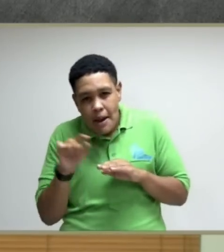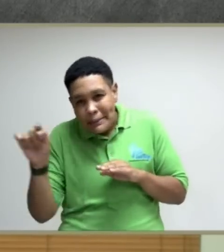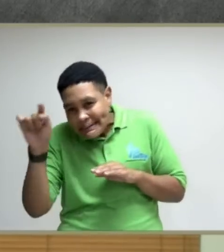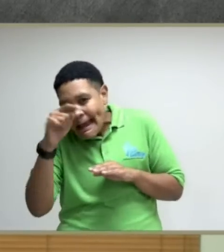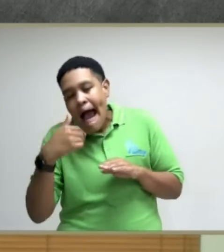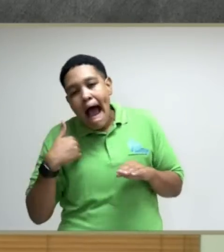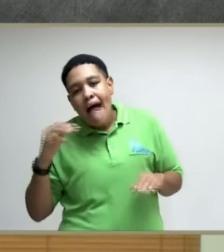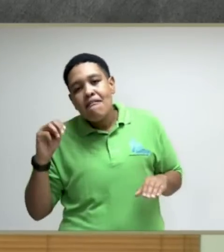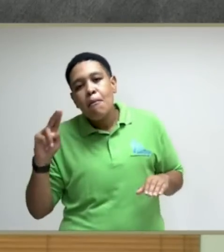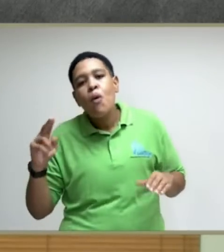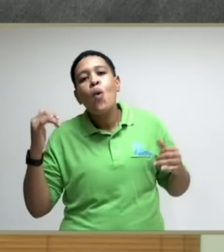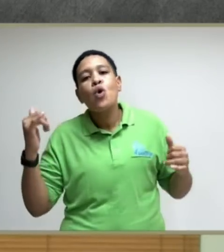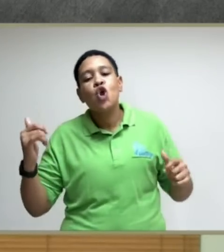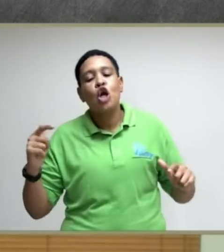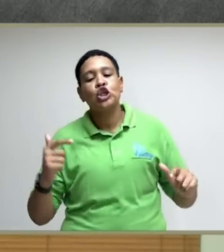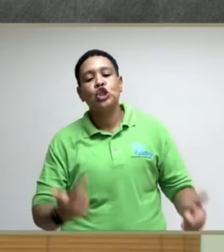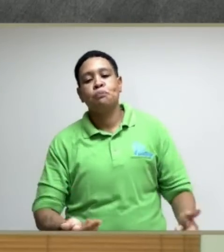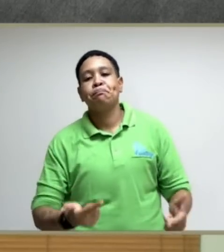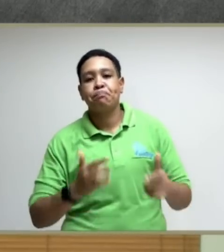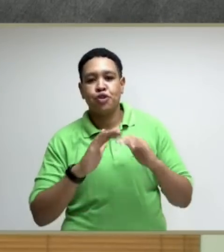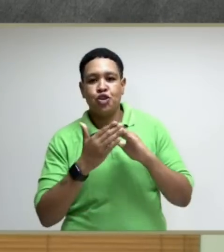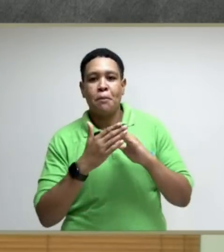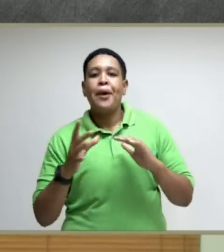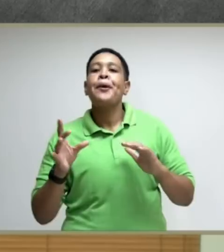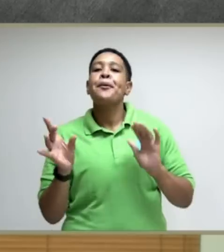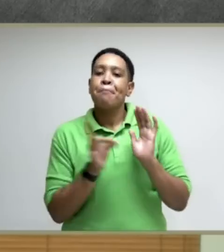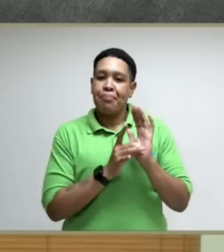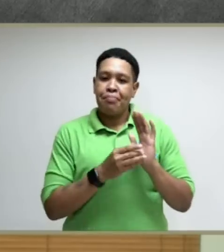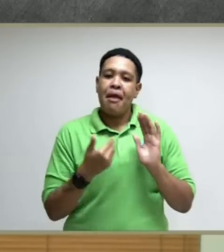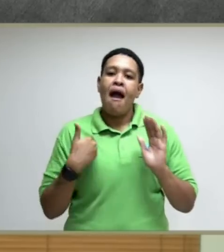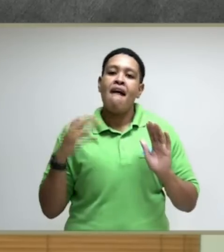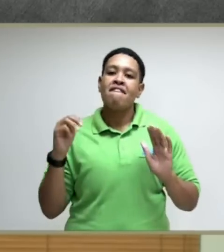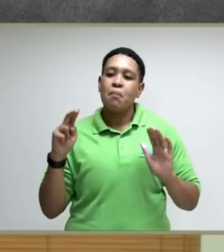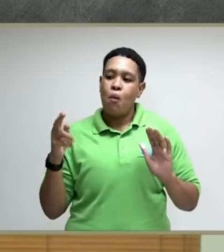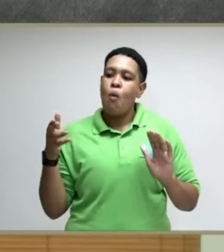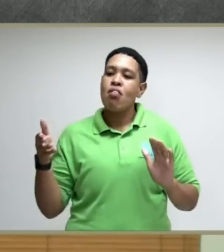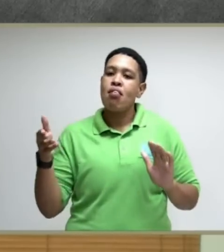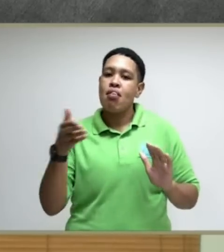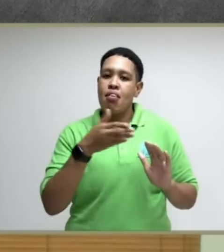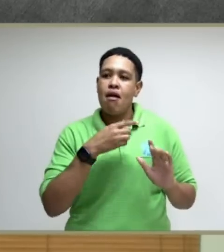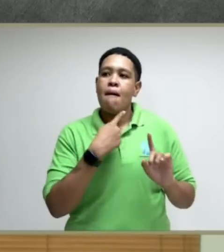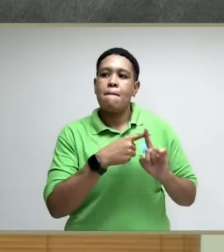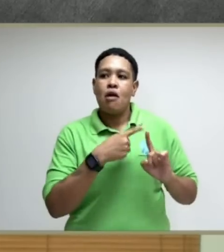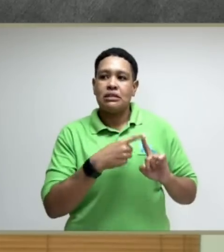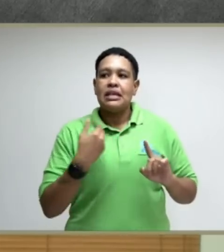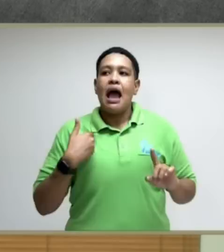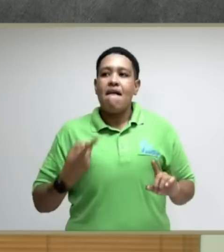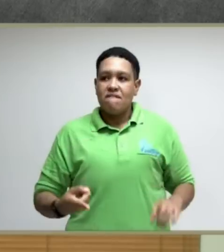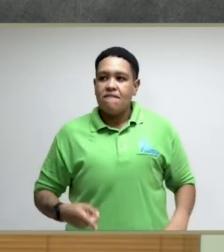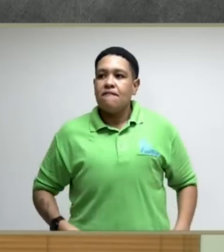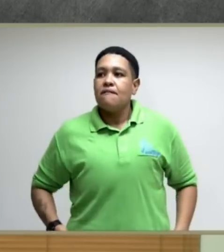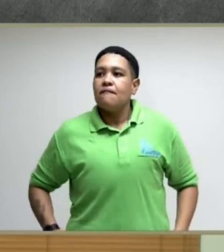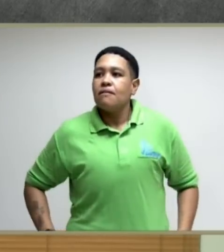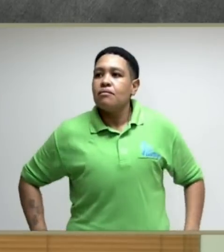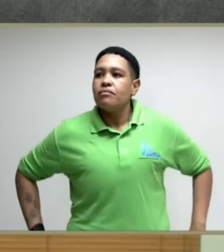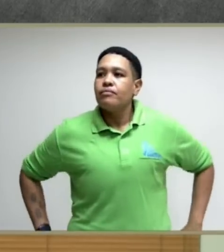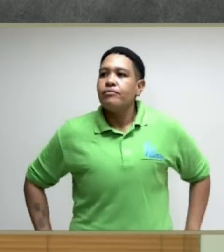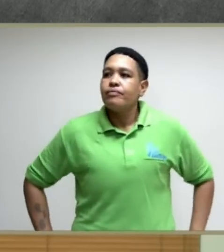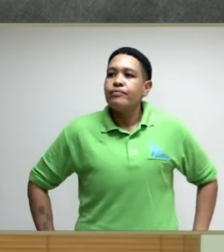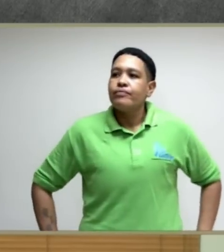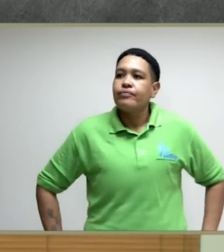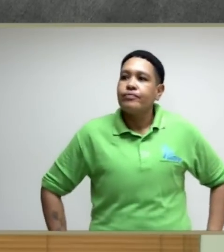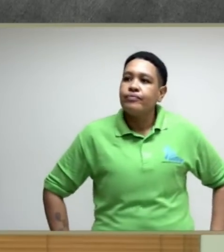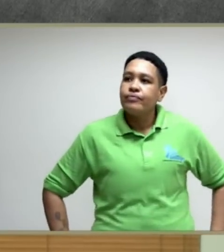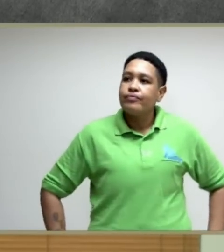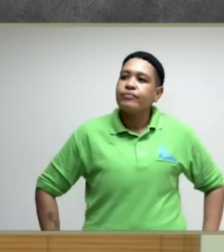and of course now Jamaica would report that we have some positive cases of this Mu variant. So while it is